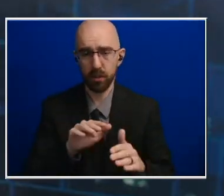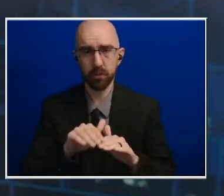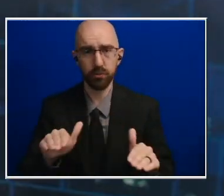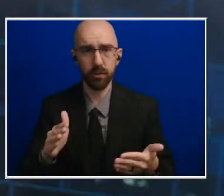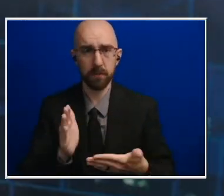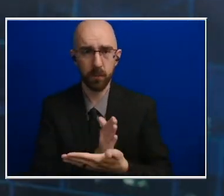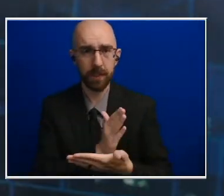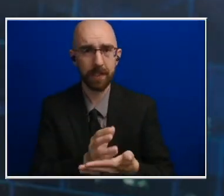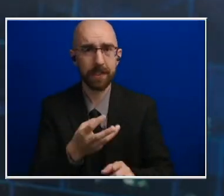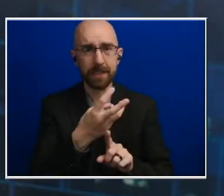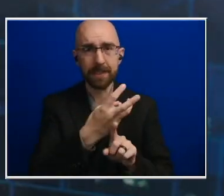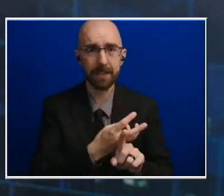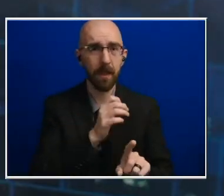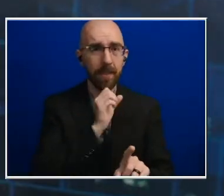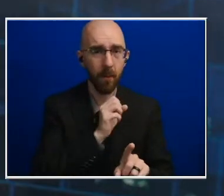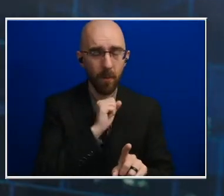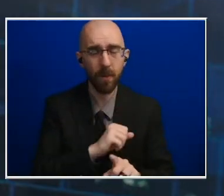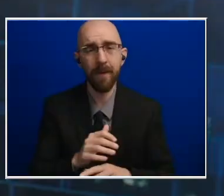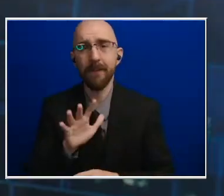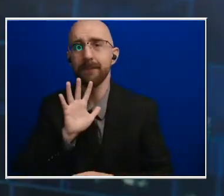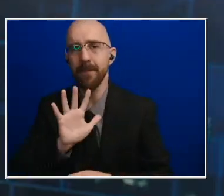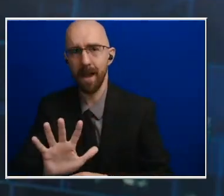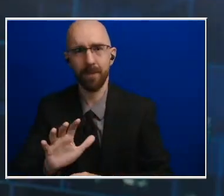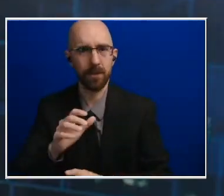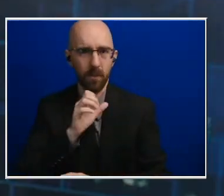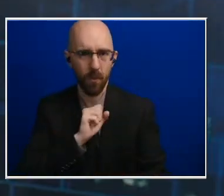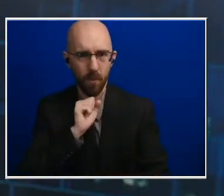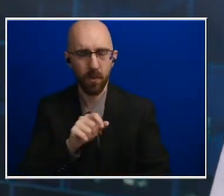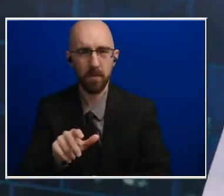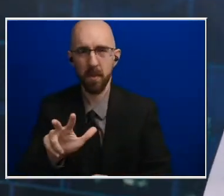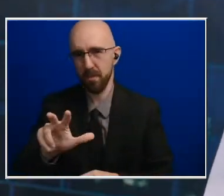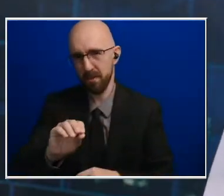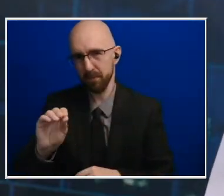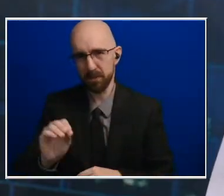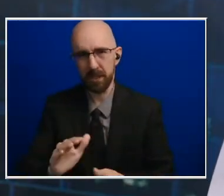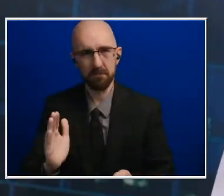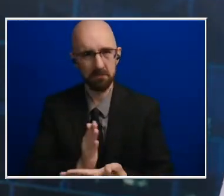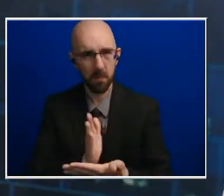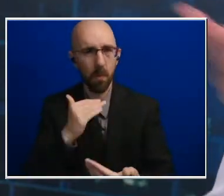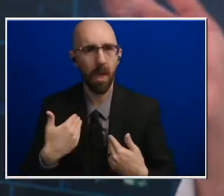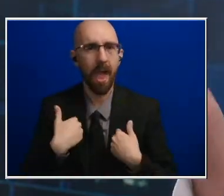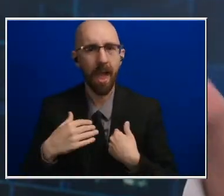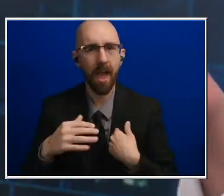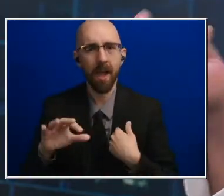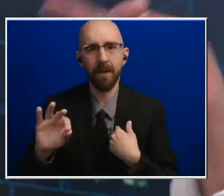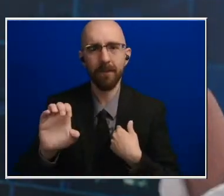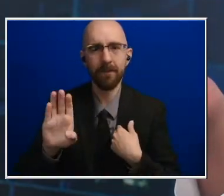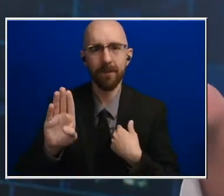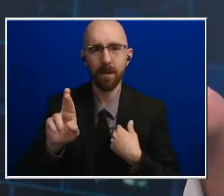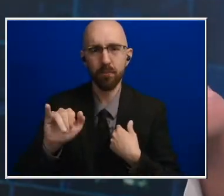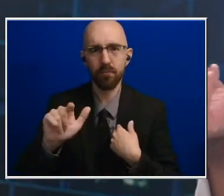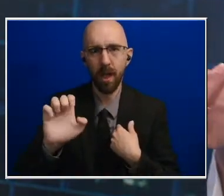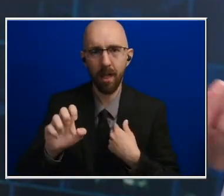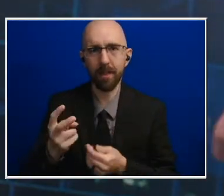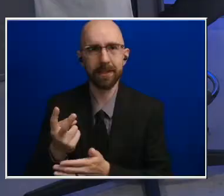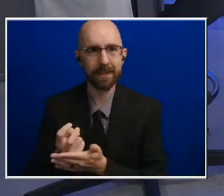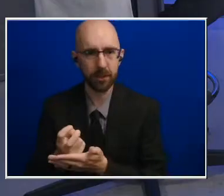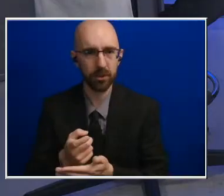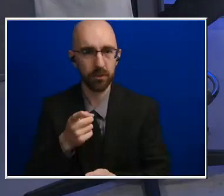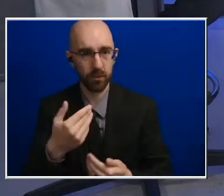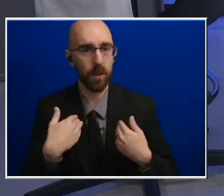of age and 5 years of age, about 3% will have something we call febrile seizures. And Amy, you had febrile